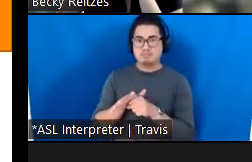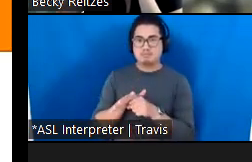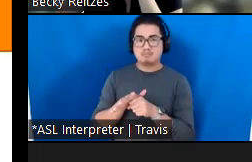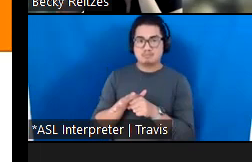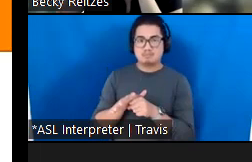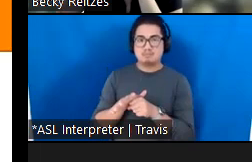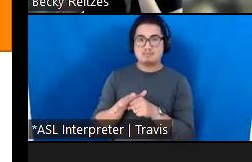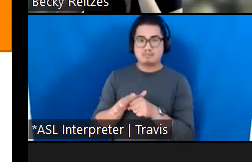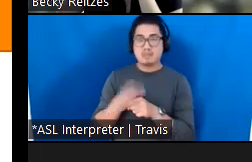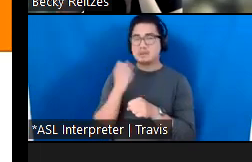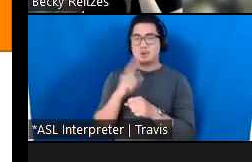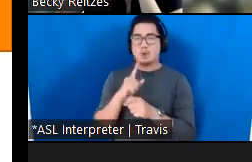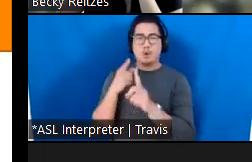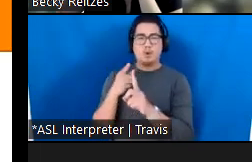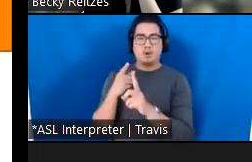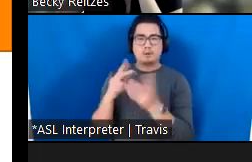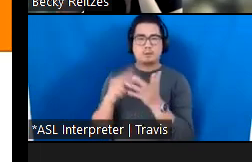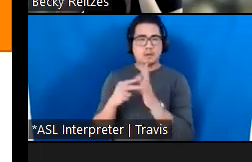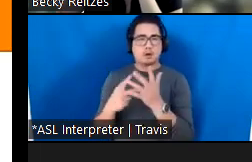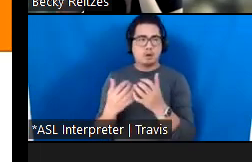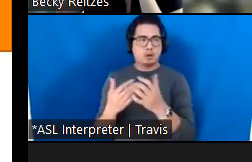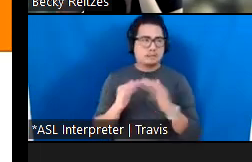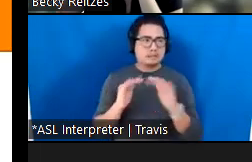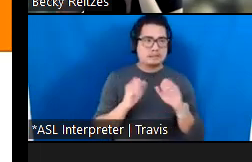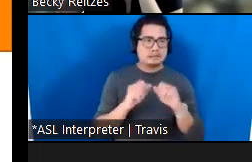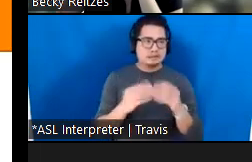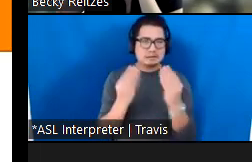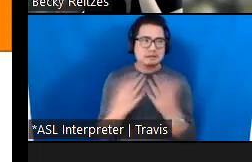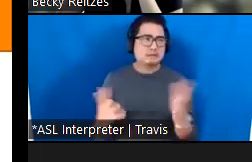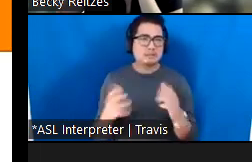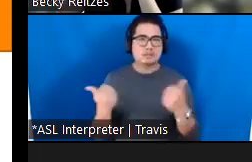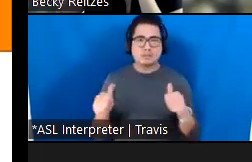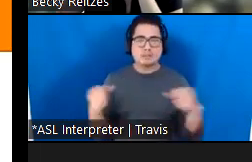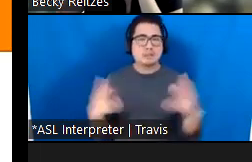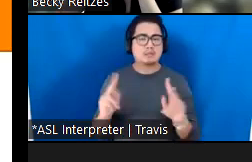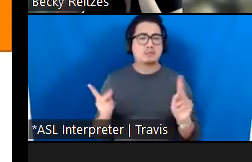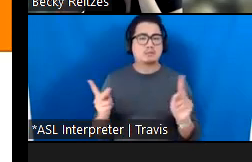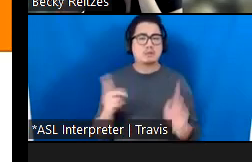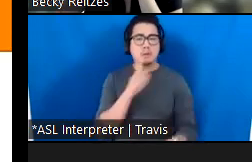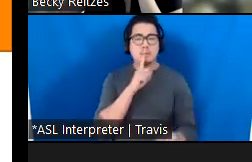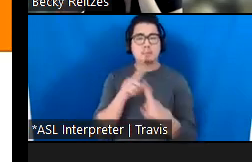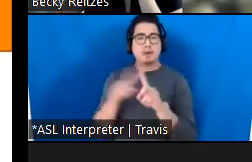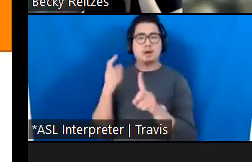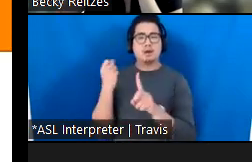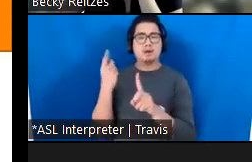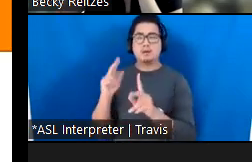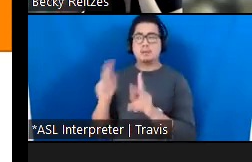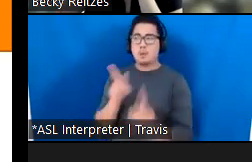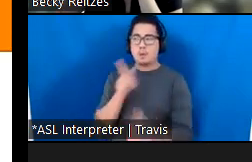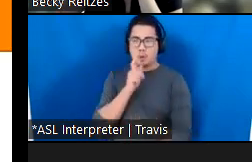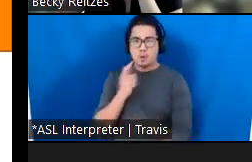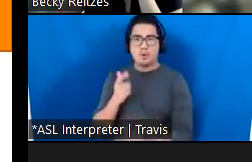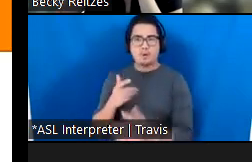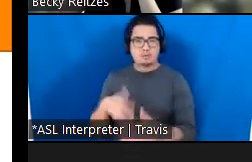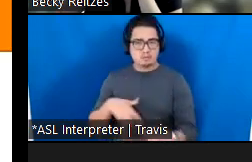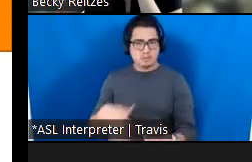scare tactics. This is just the reality is that people who get COVID during pregnancy are much